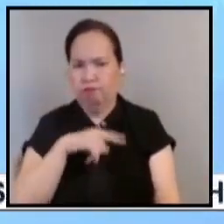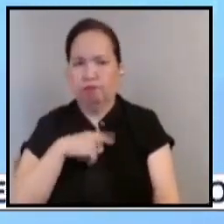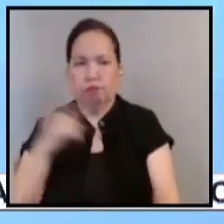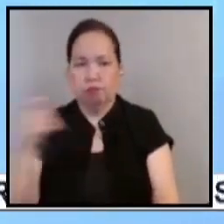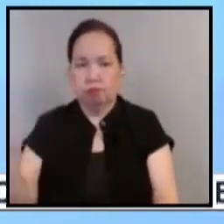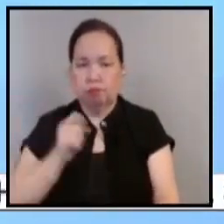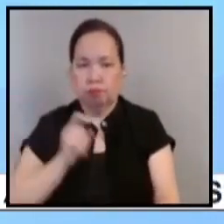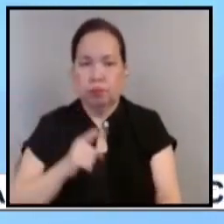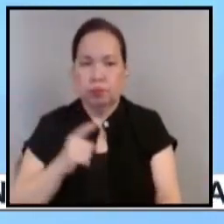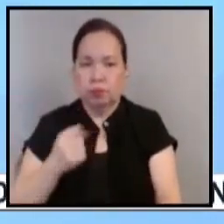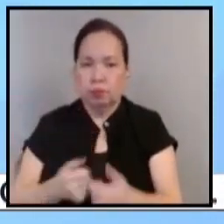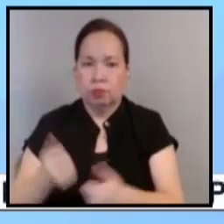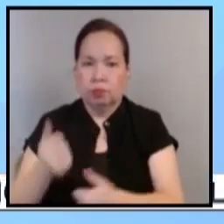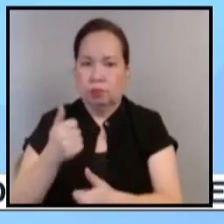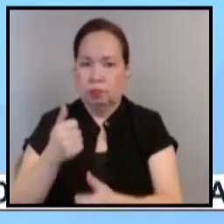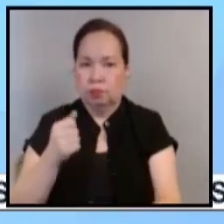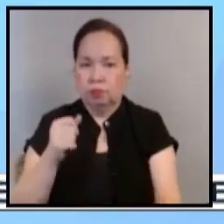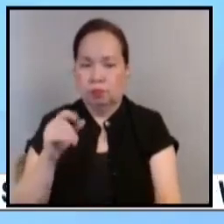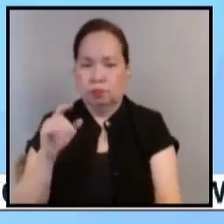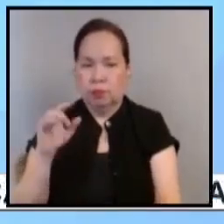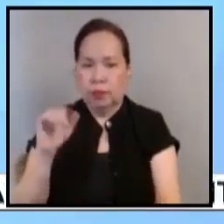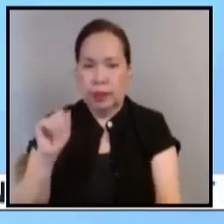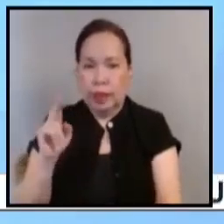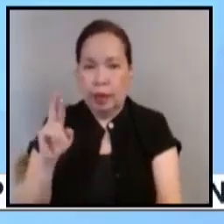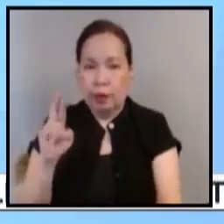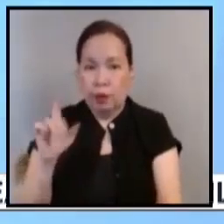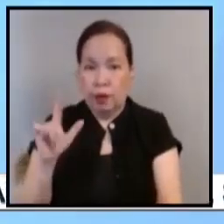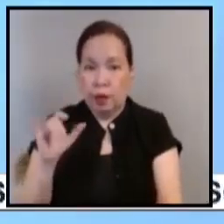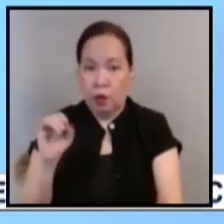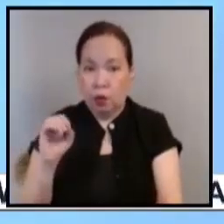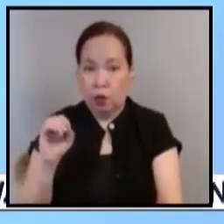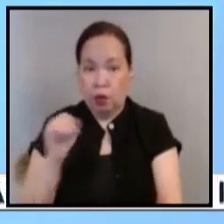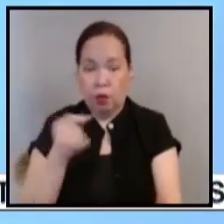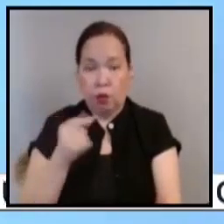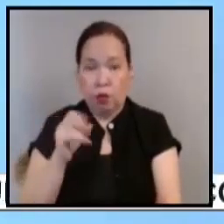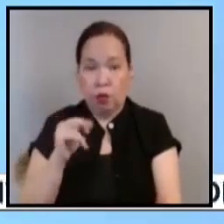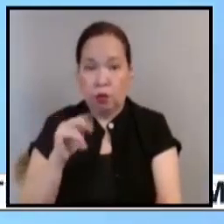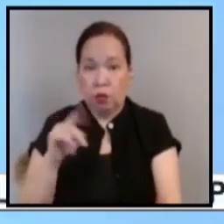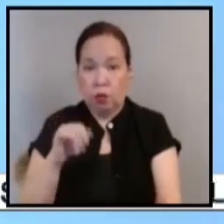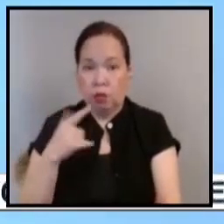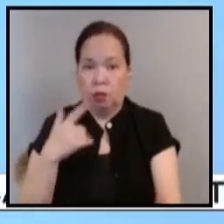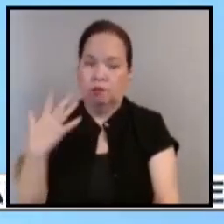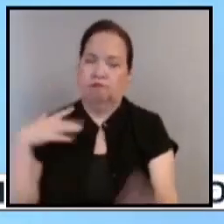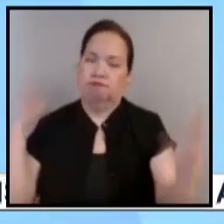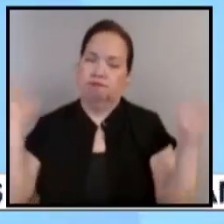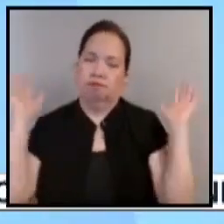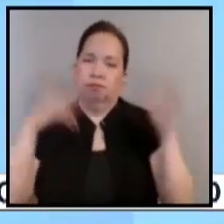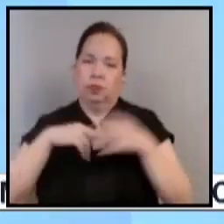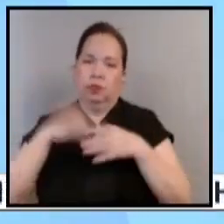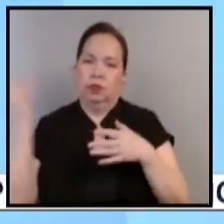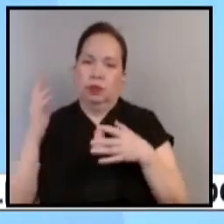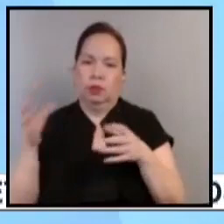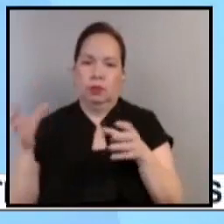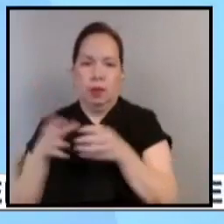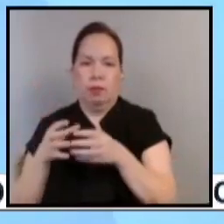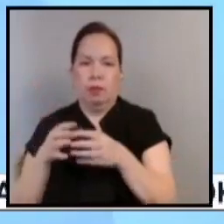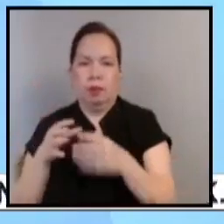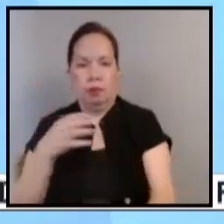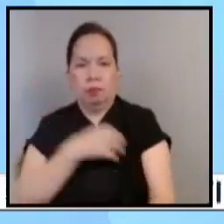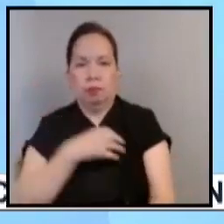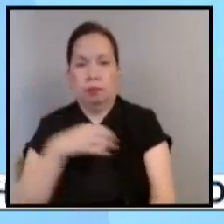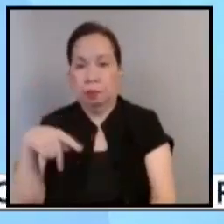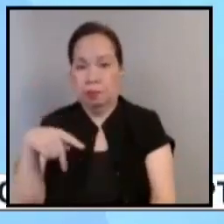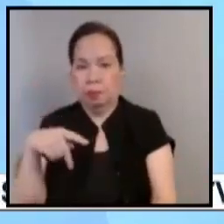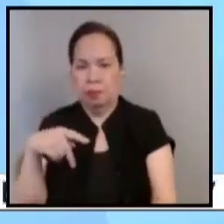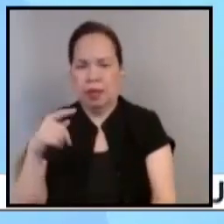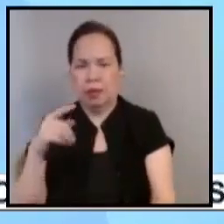Deputy Speaker Aurelio Dong Gonzales Jr. na bigla ring nagbitiw bilang miyembro at opisyal ng PDP laban. I